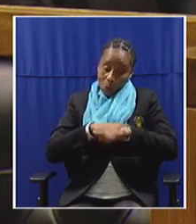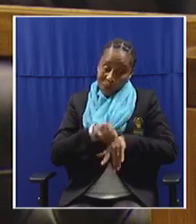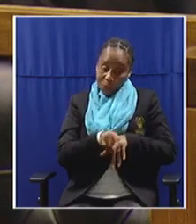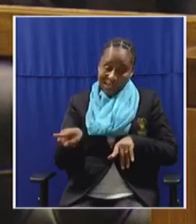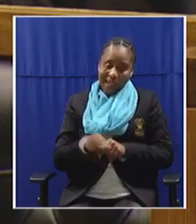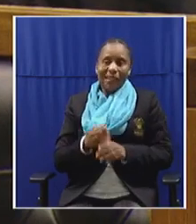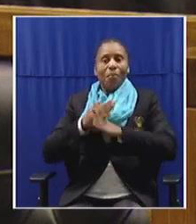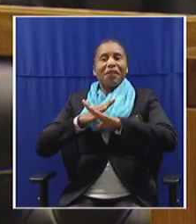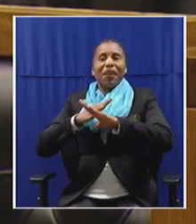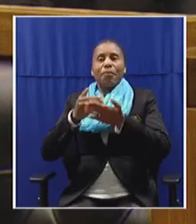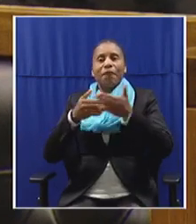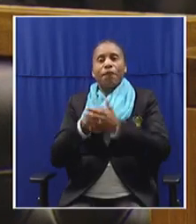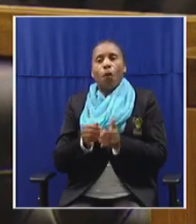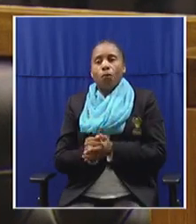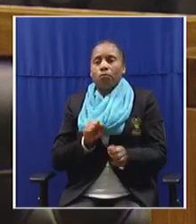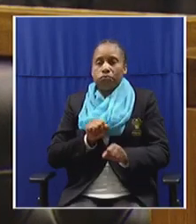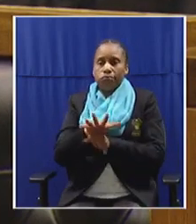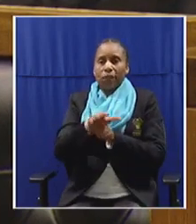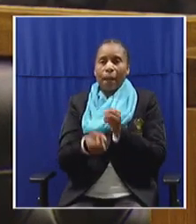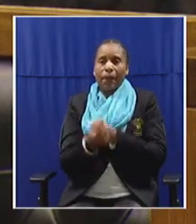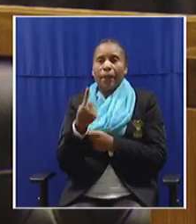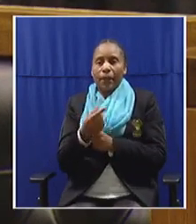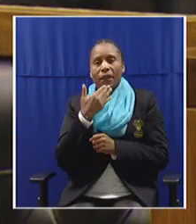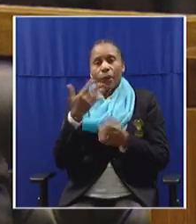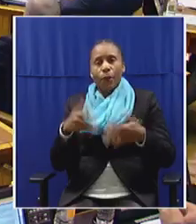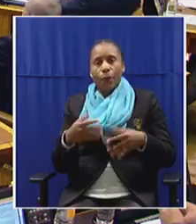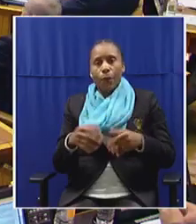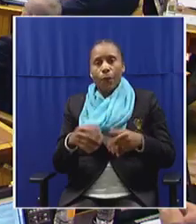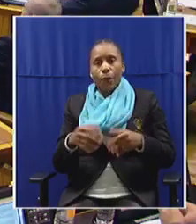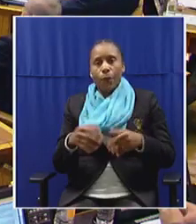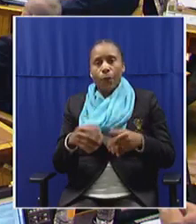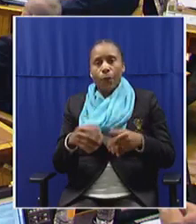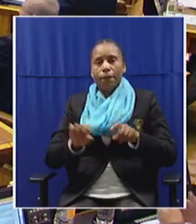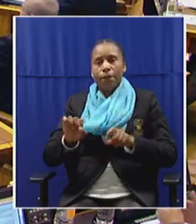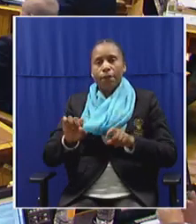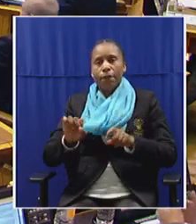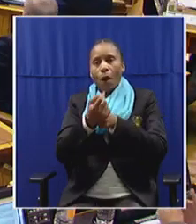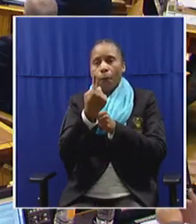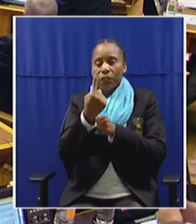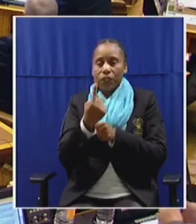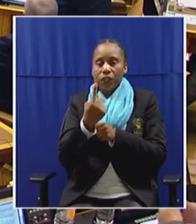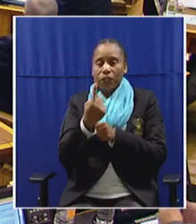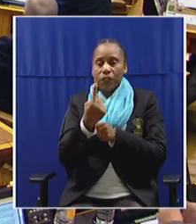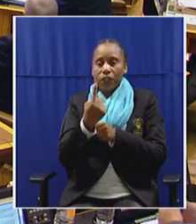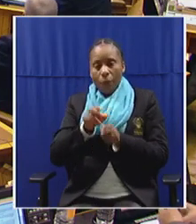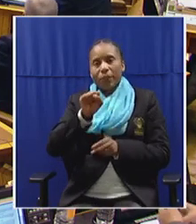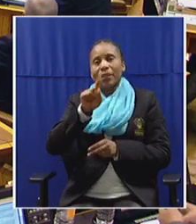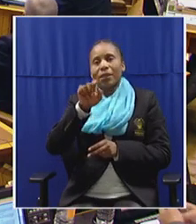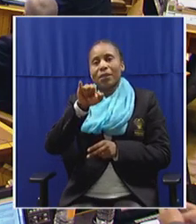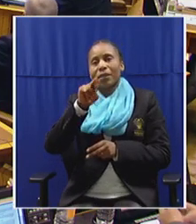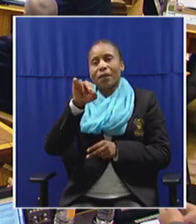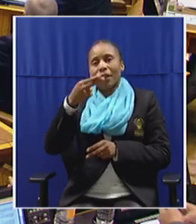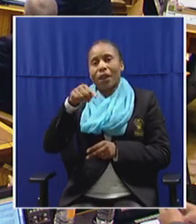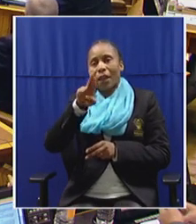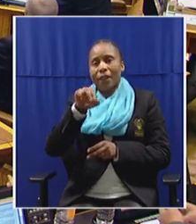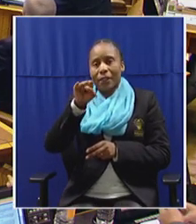them before occurring. Thank you very much. The last follow-up question is to be taken by the Honourable Steenhuisen. Thank you very